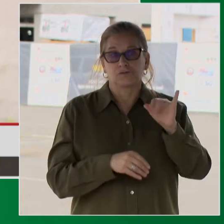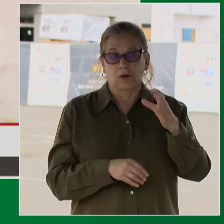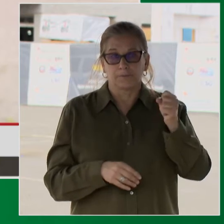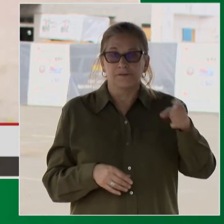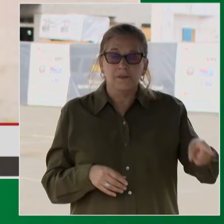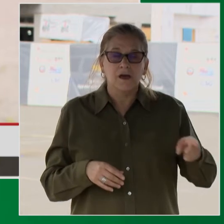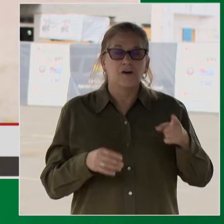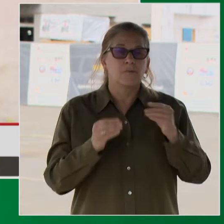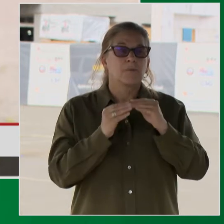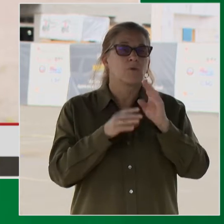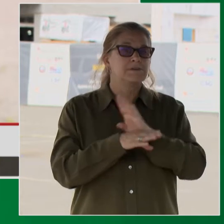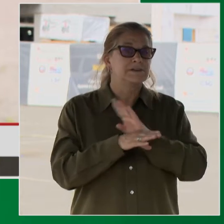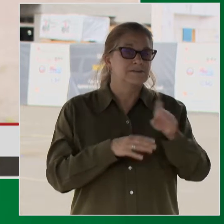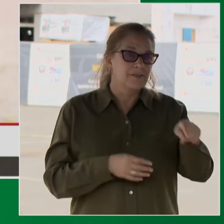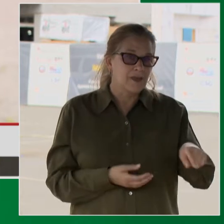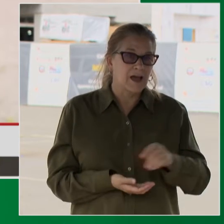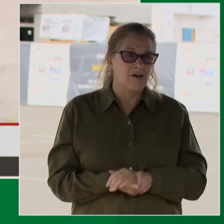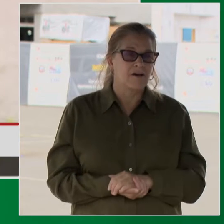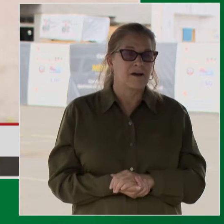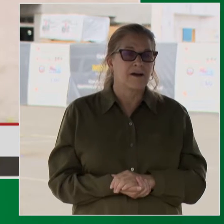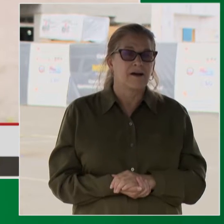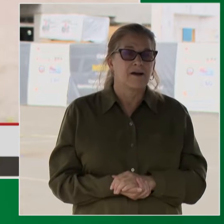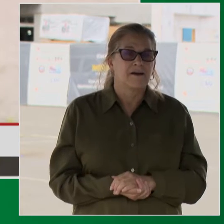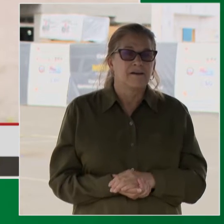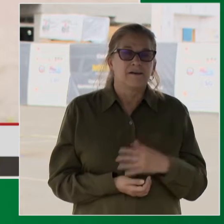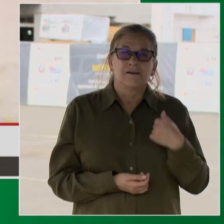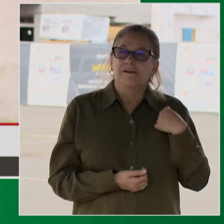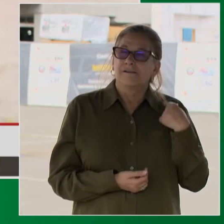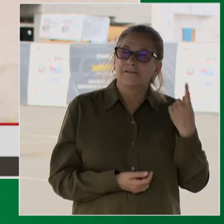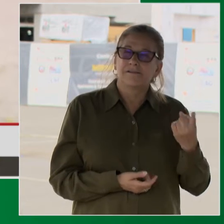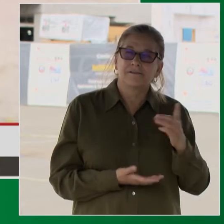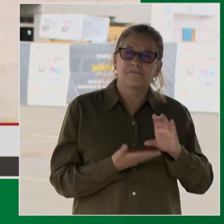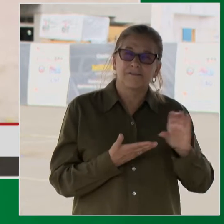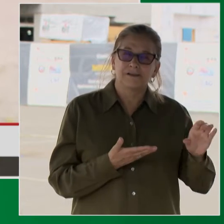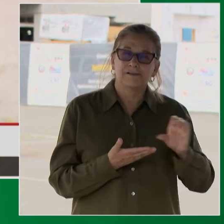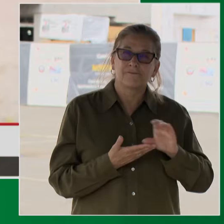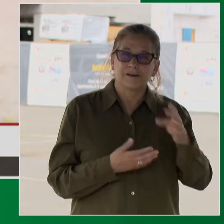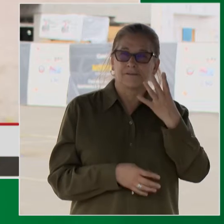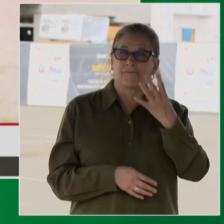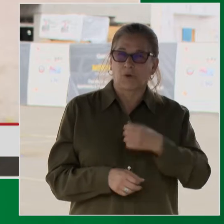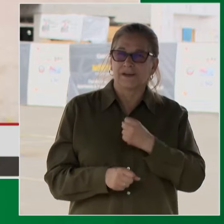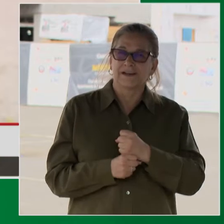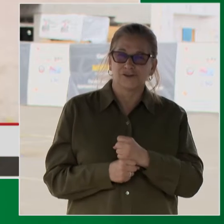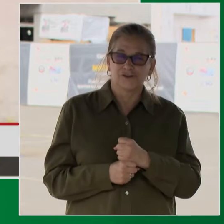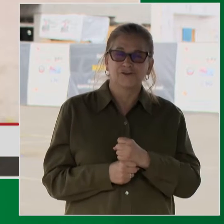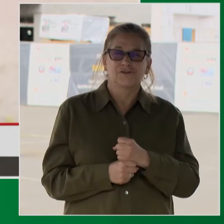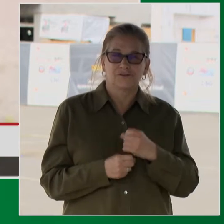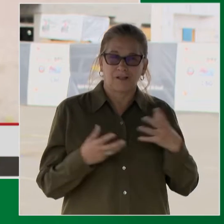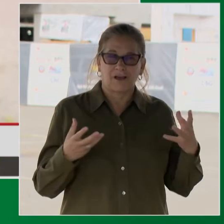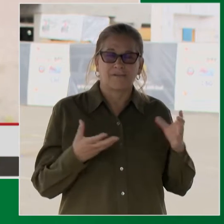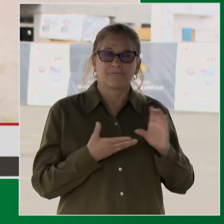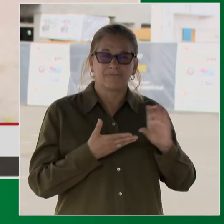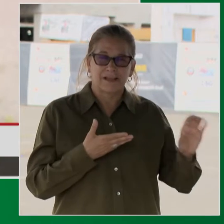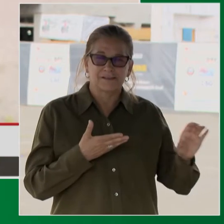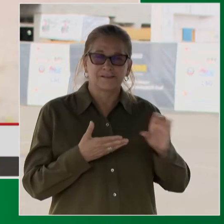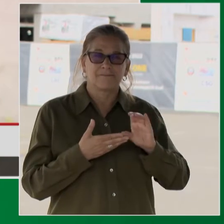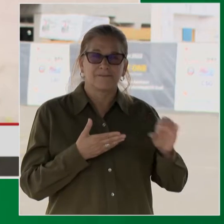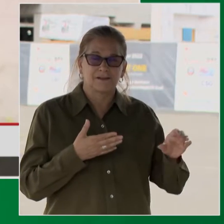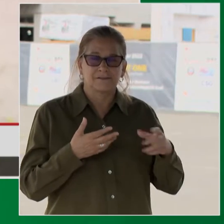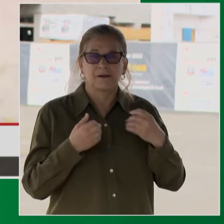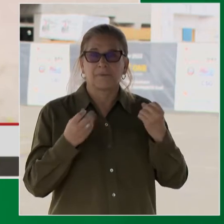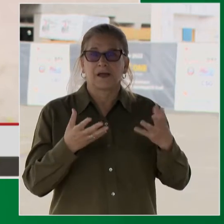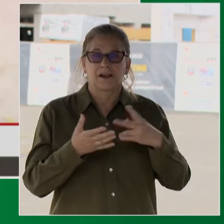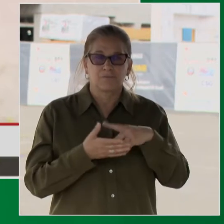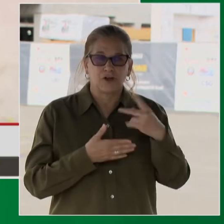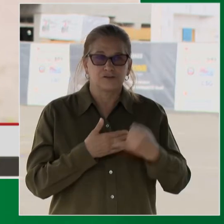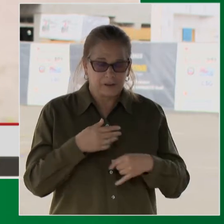continuing that work. That's been going on for the last 4 years now, and so we have quite a few projects in the pipeline. In addition